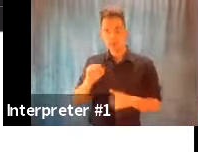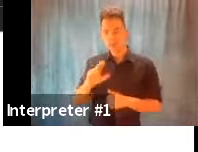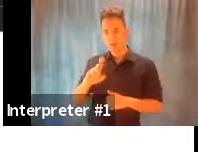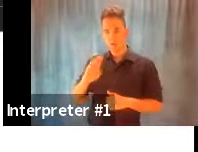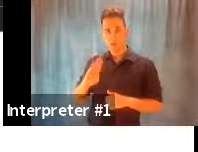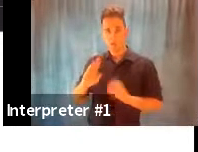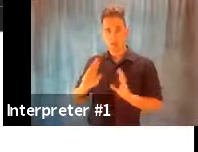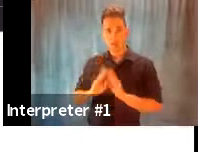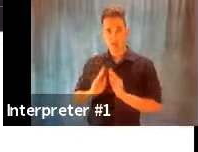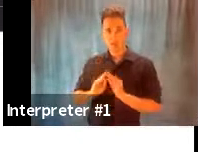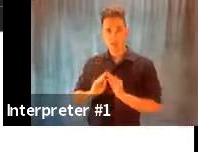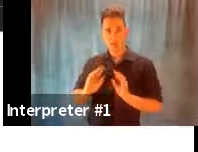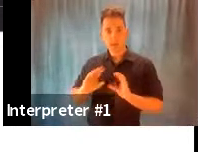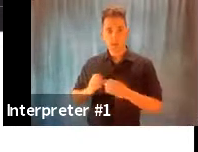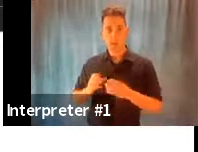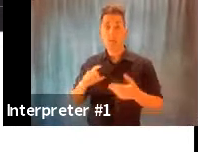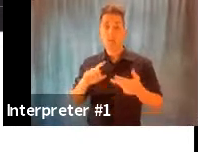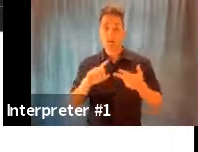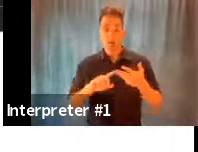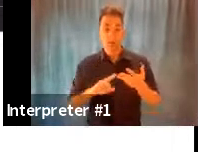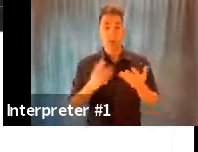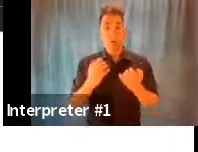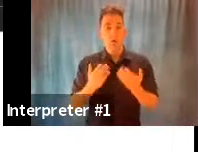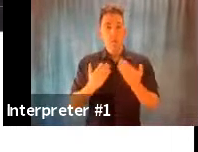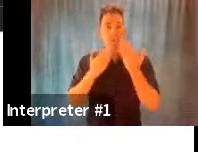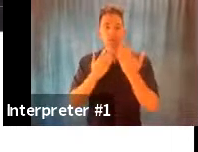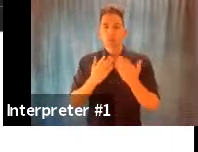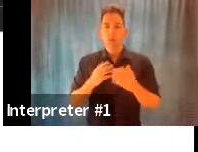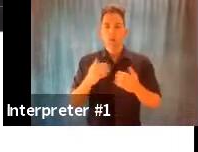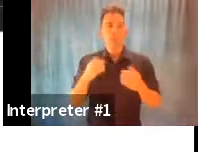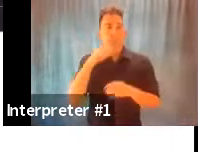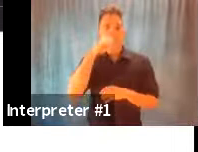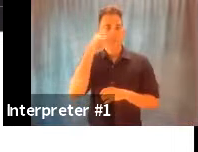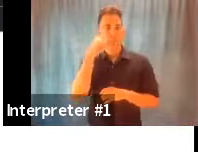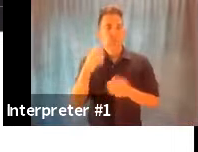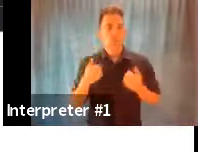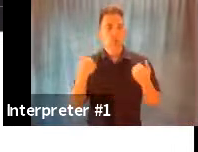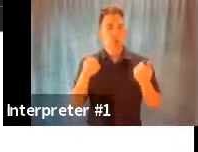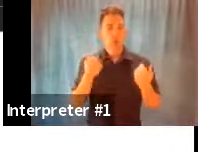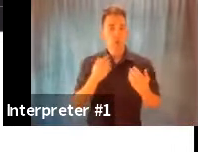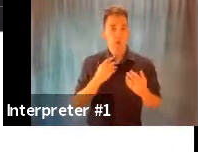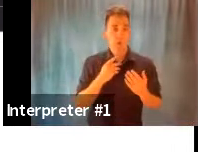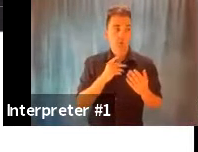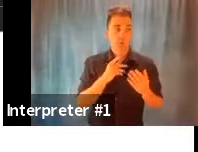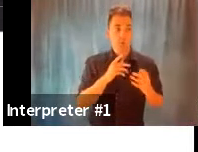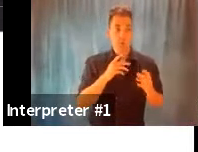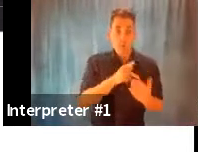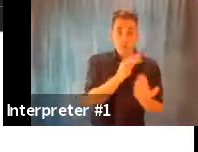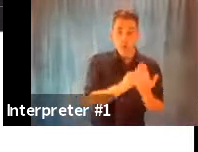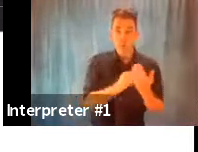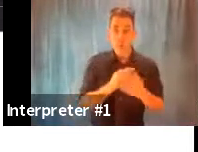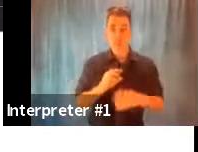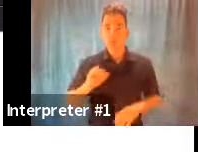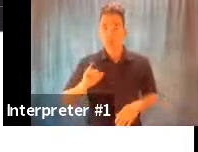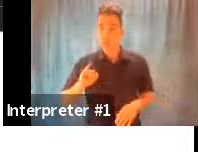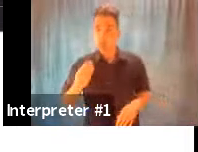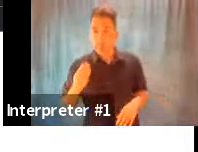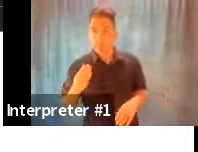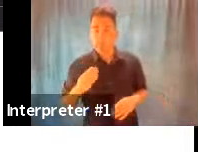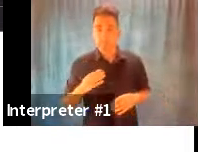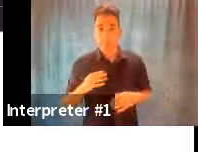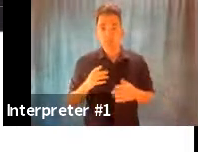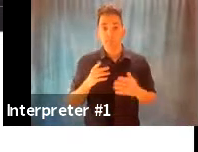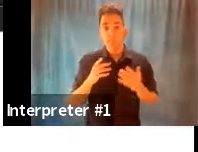summer youth programs and summer youth jobs, that we expand youth programming that is at our recreation centers